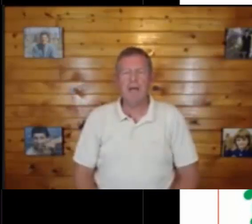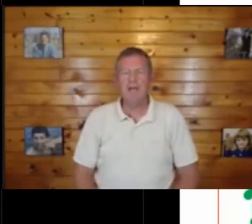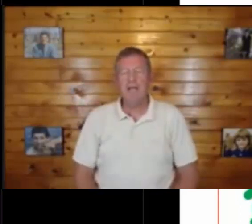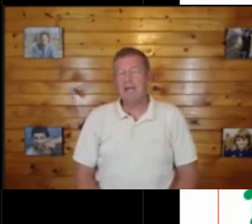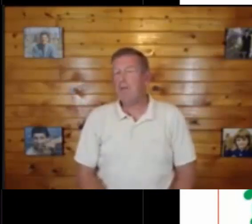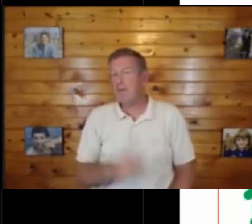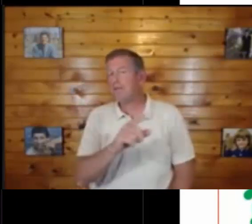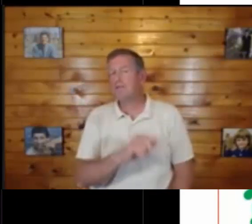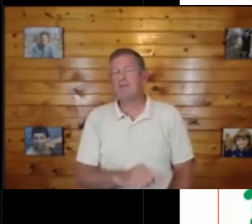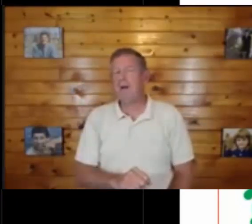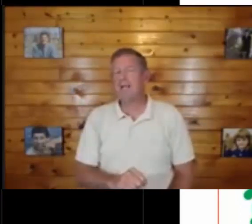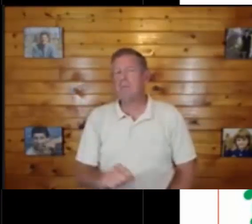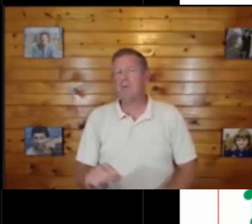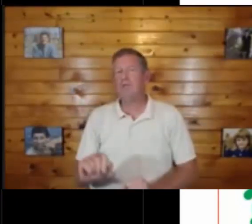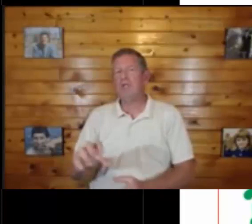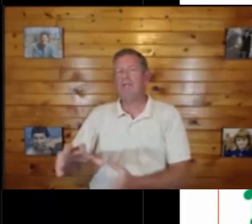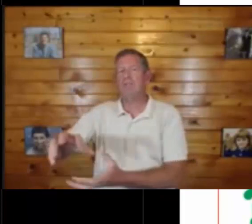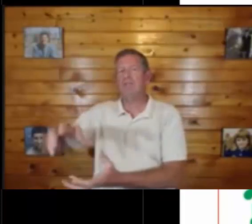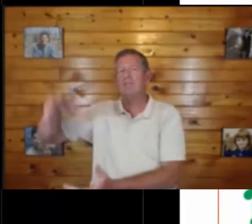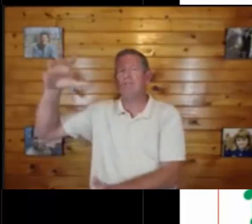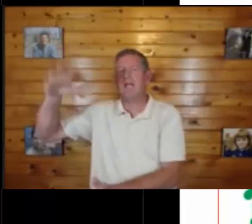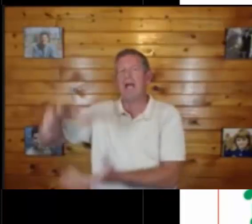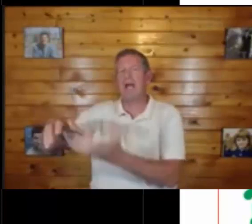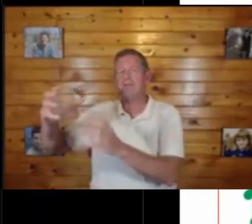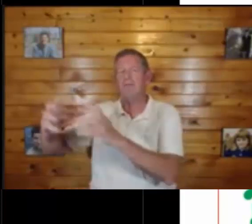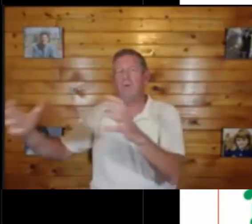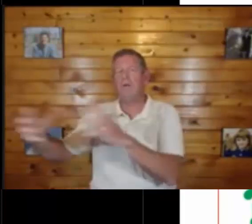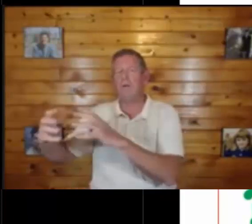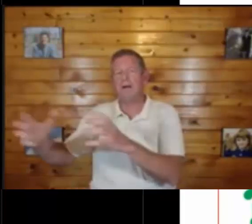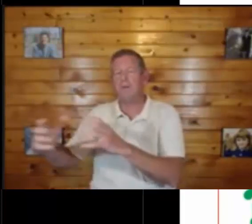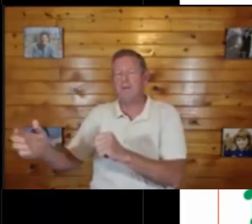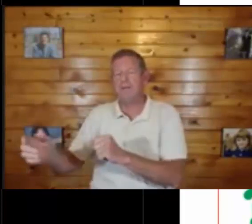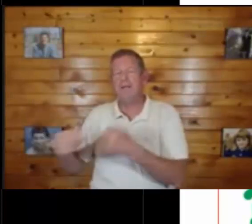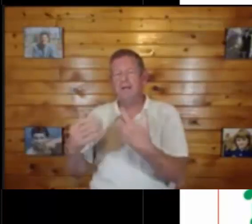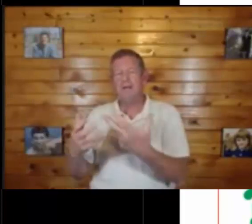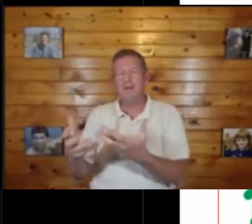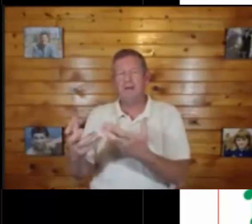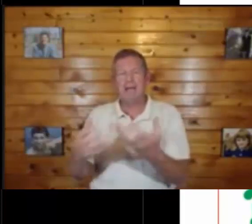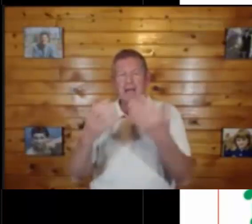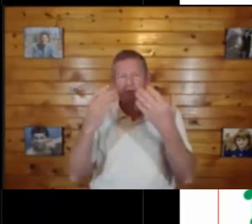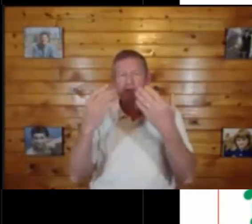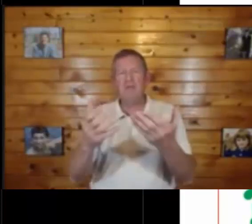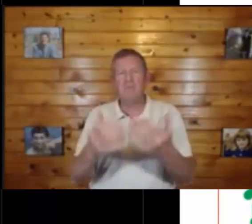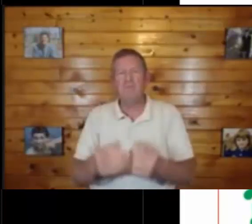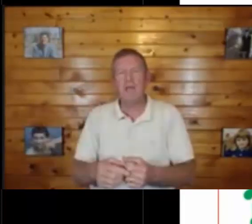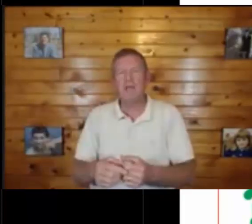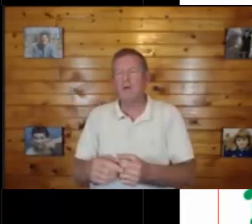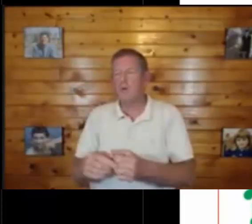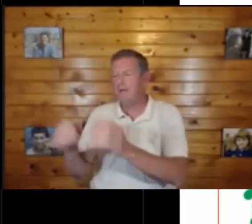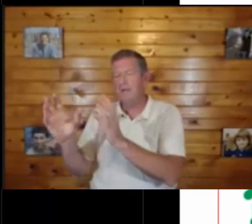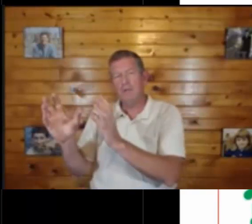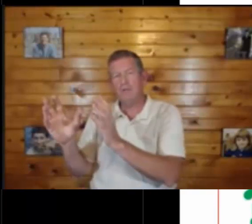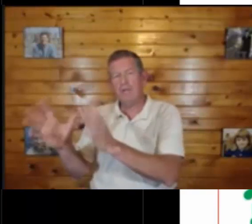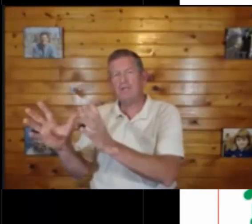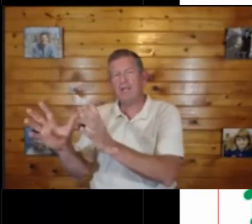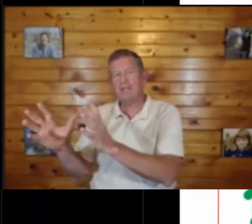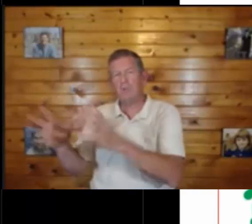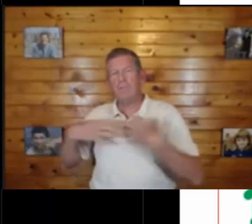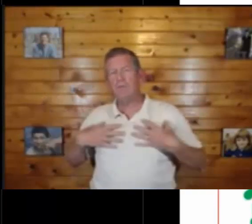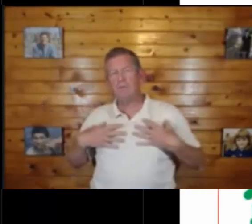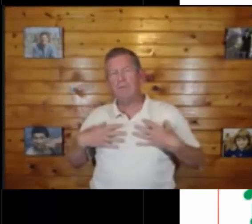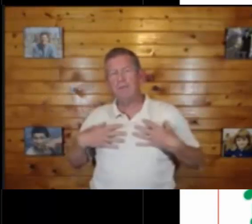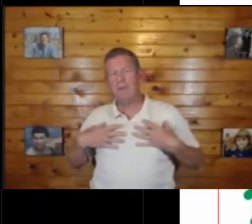to that. And I think it's also possible to change the size of the window. I don't know how to do it. I'd have to see it from your angle, but change the